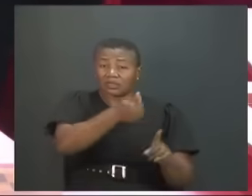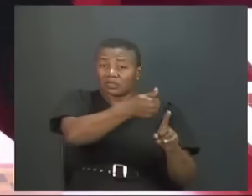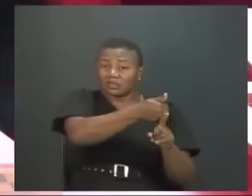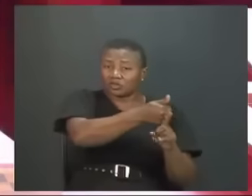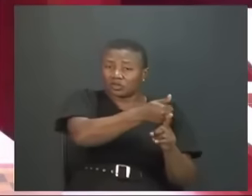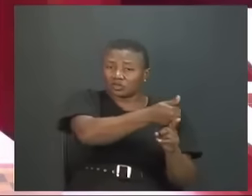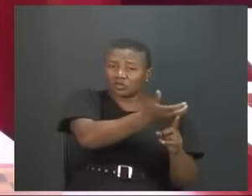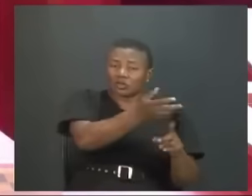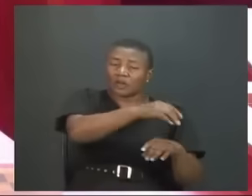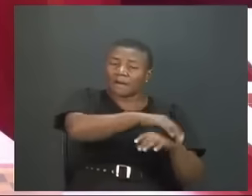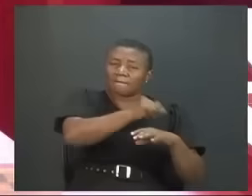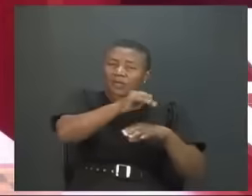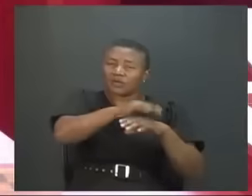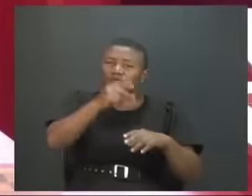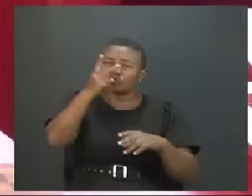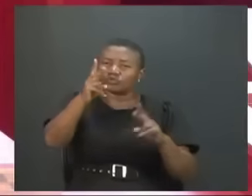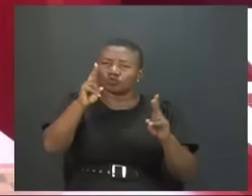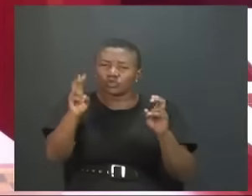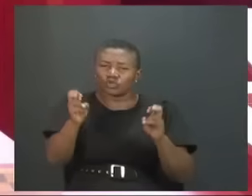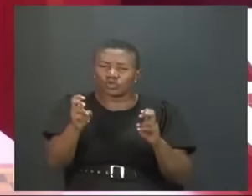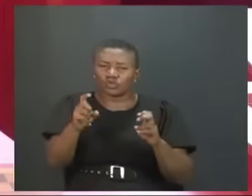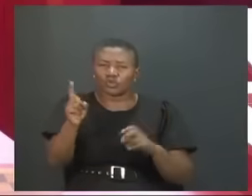which members of this House